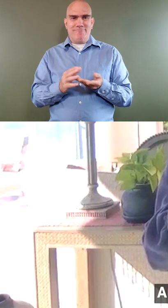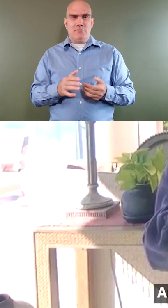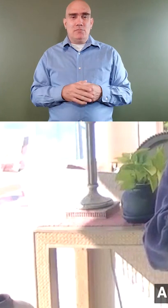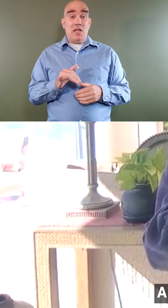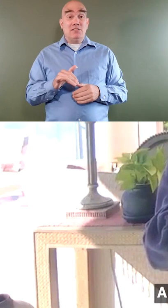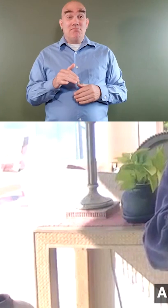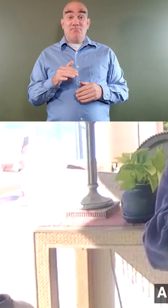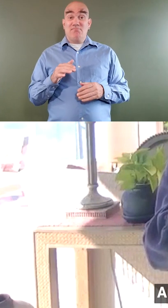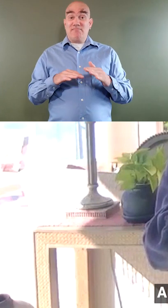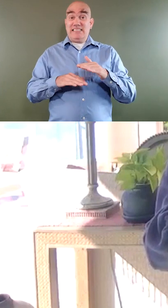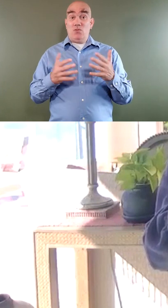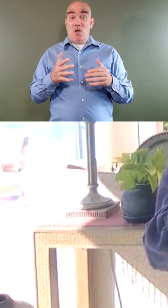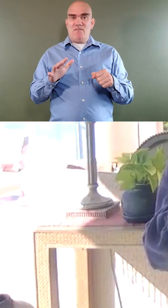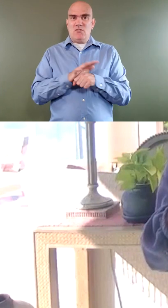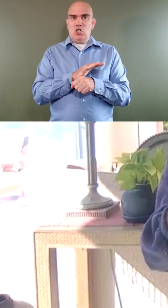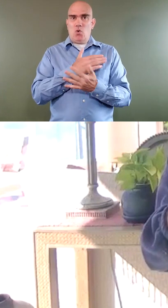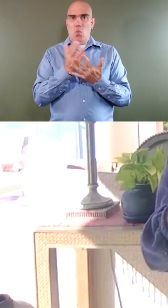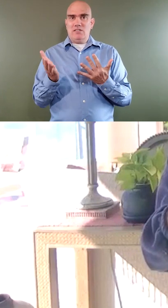And that's basically the course.